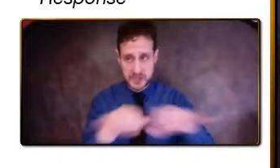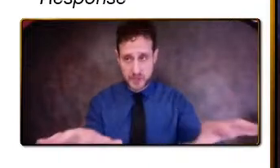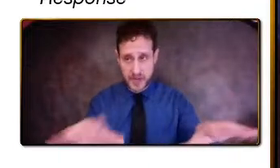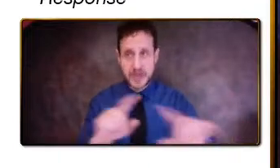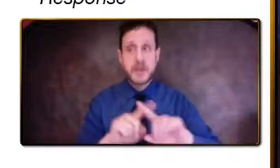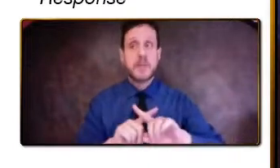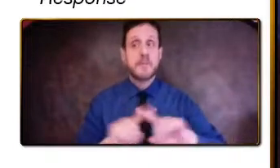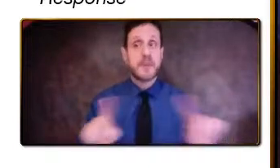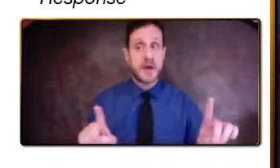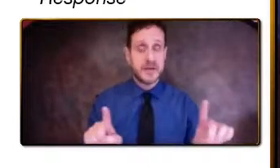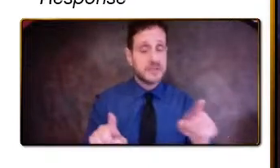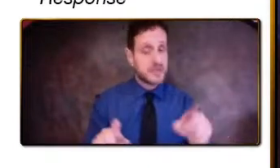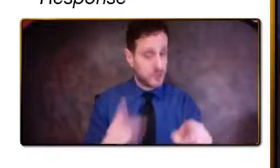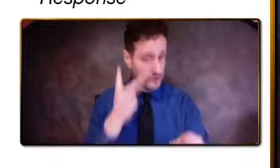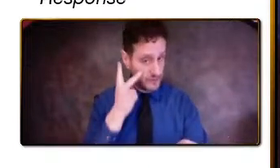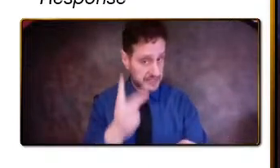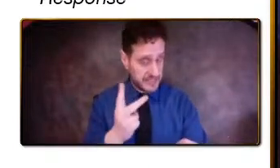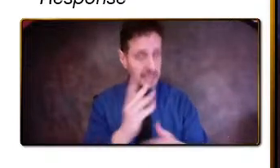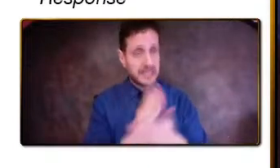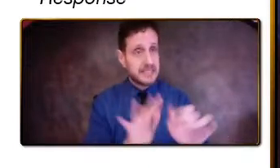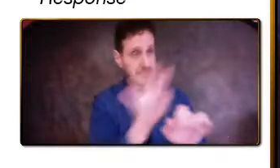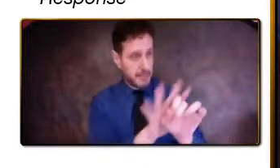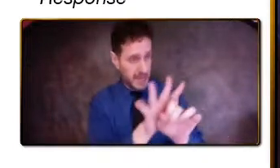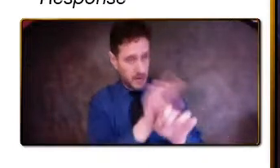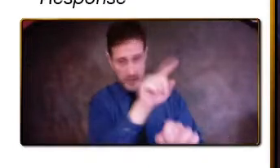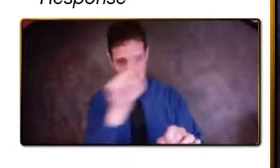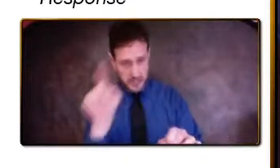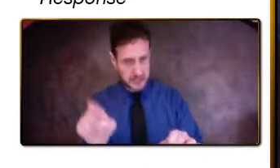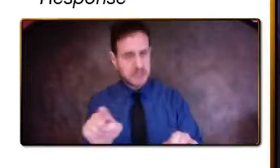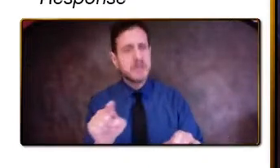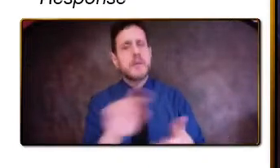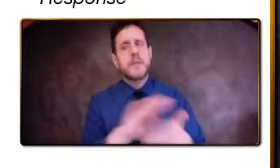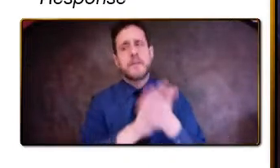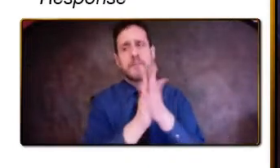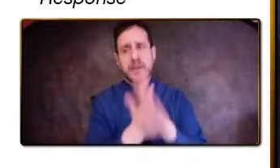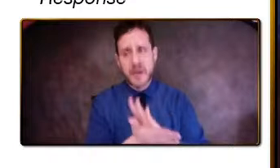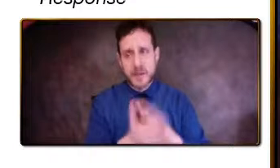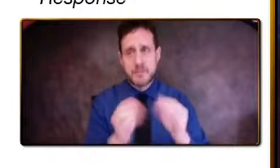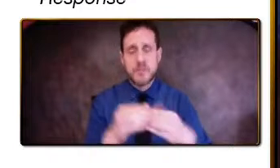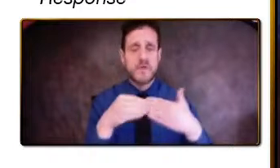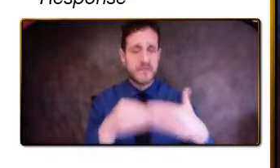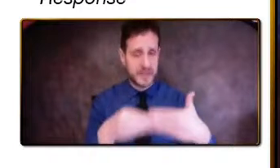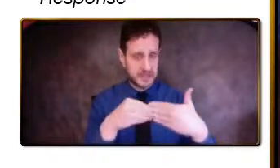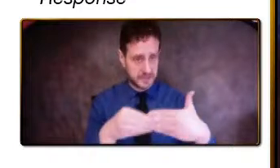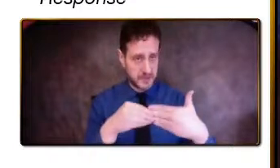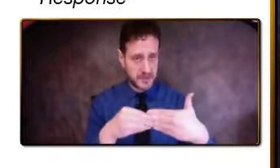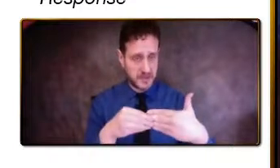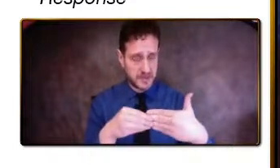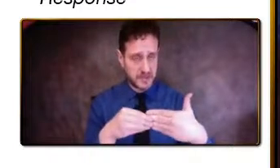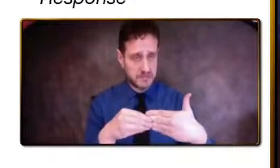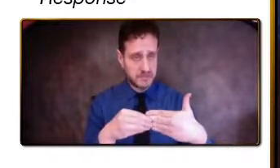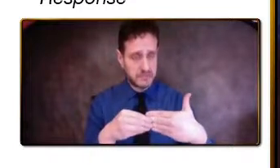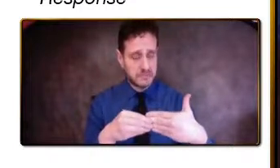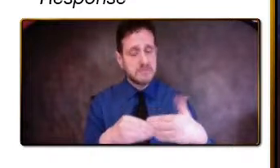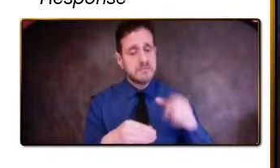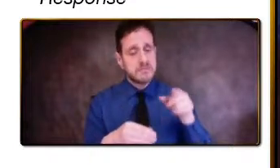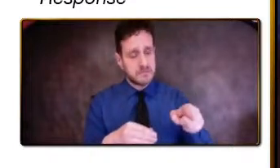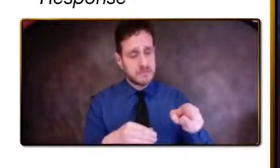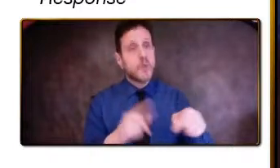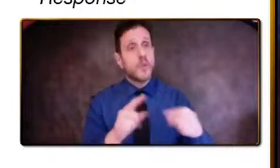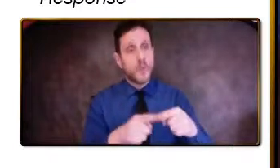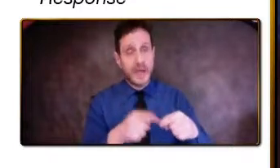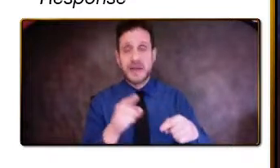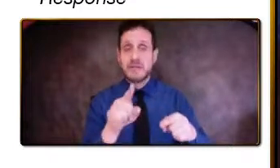you've seen, there are regions that are moving into lower tiers of mitigations. And in those lower tiers, as I